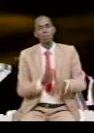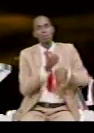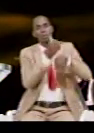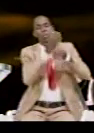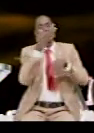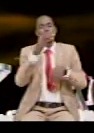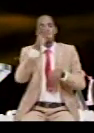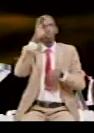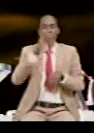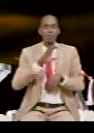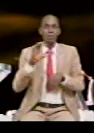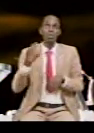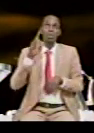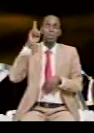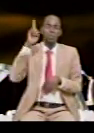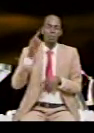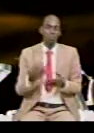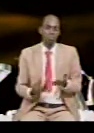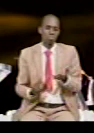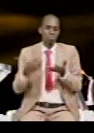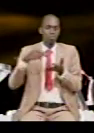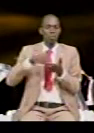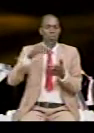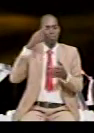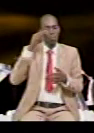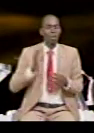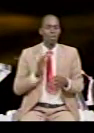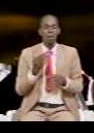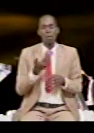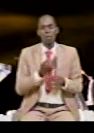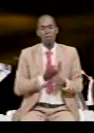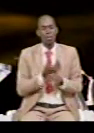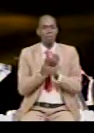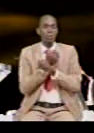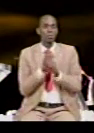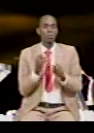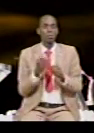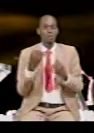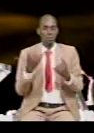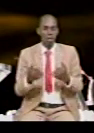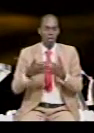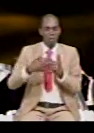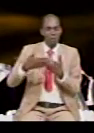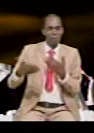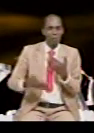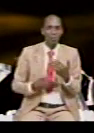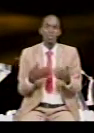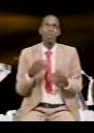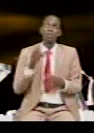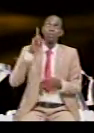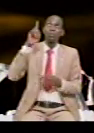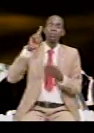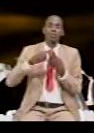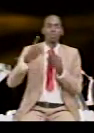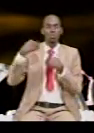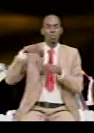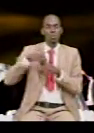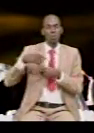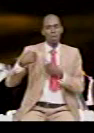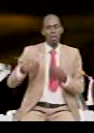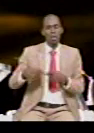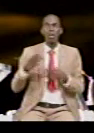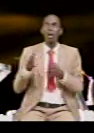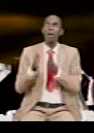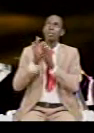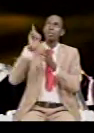He rose up for our justification. And so invite him into your heart and ask him to be your savior from this very